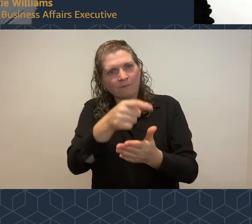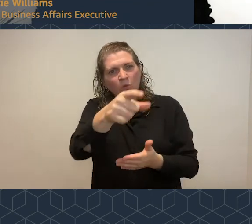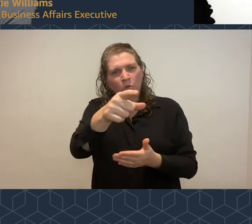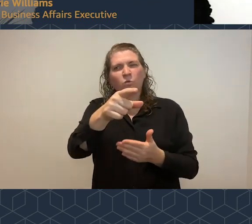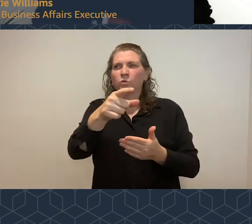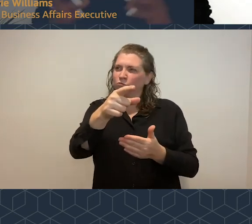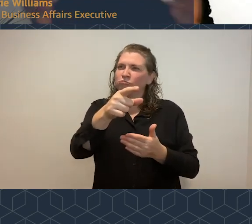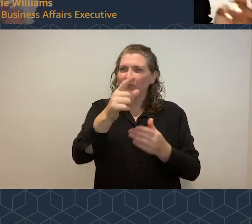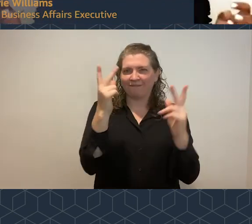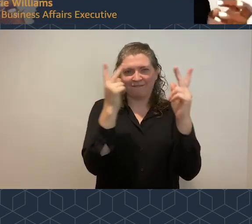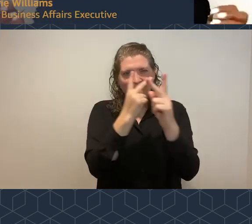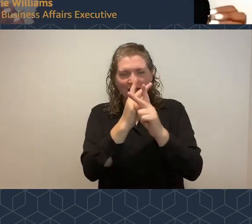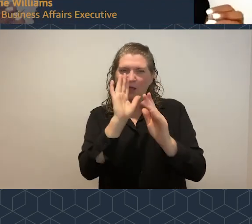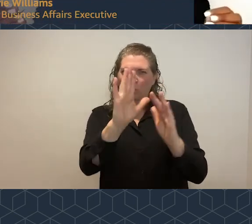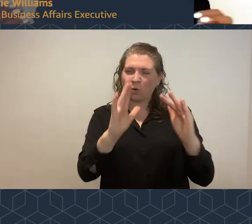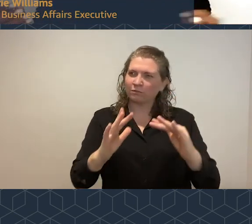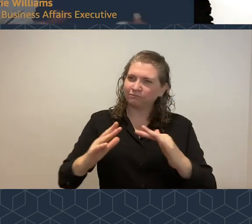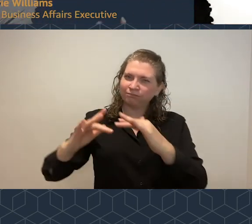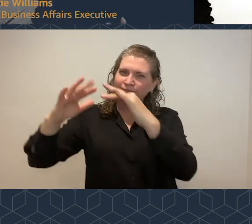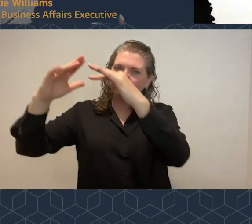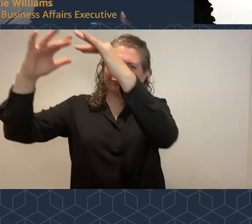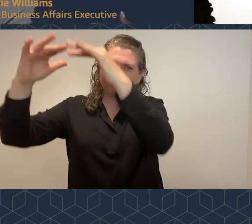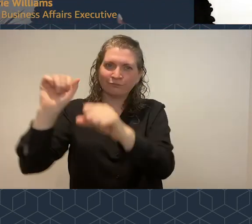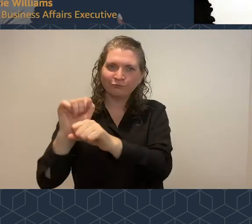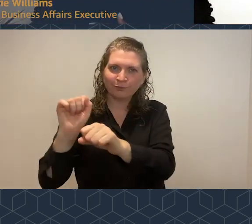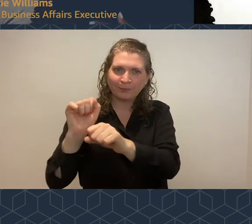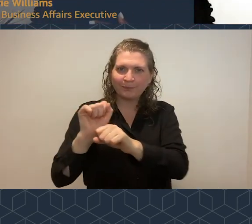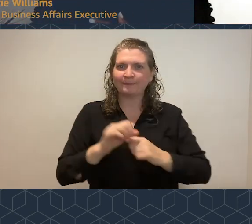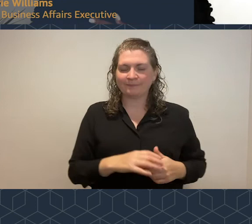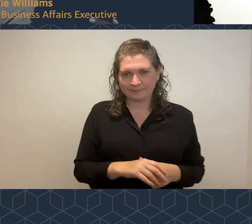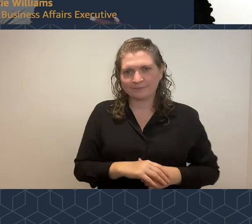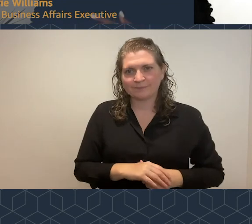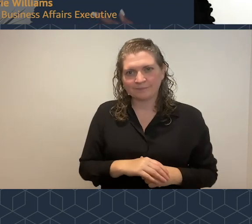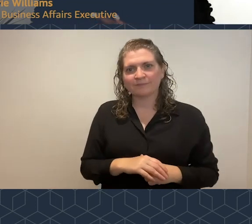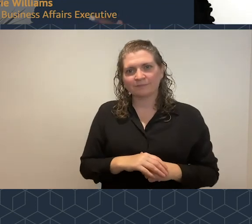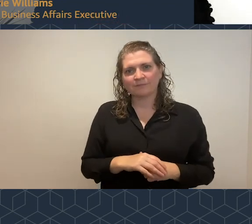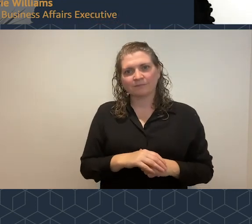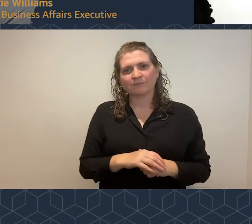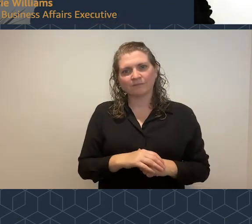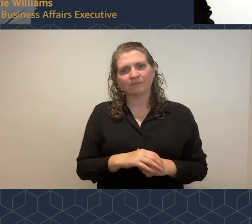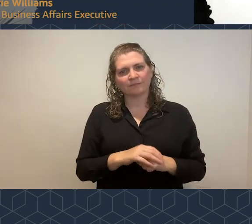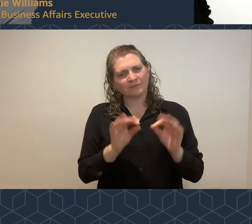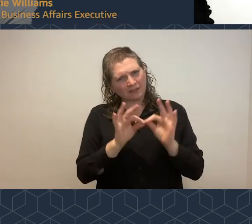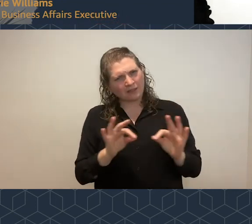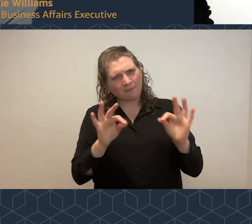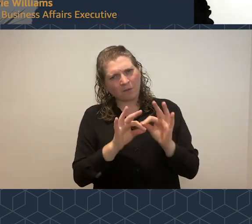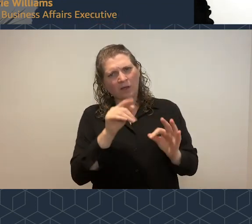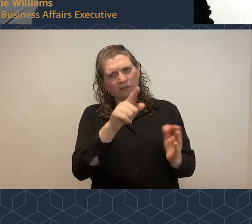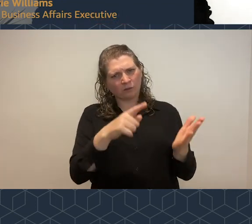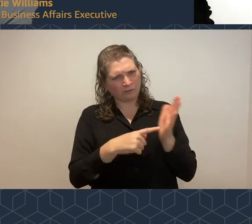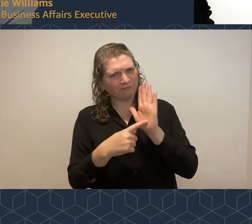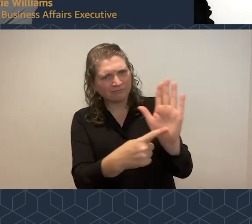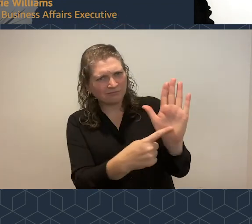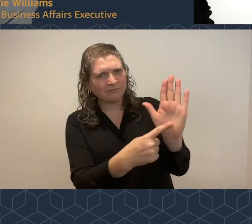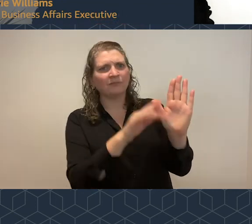those experiences that you're discussing should definitely be reflective of the role that you're interviewing for